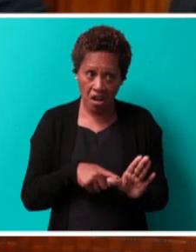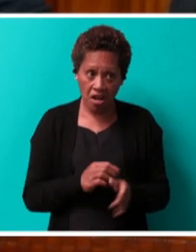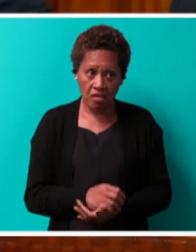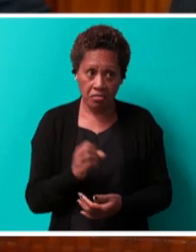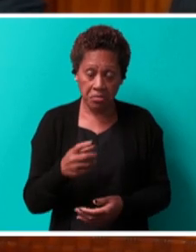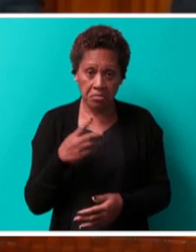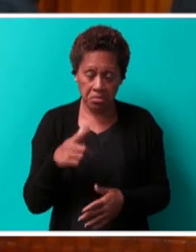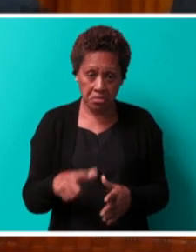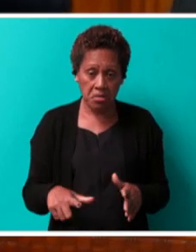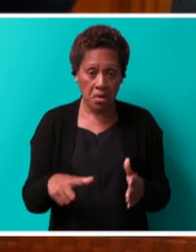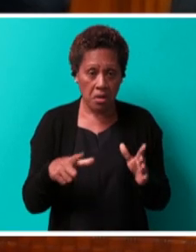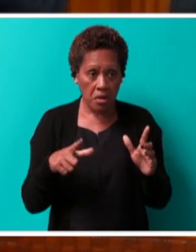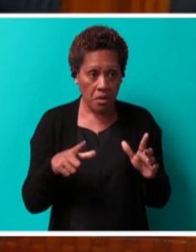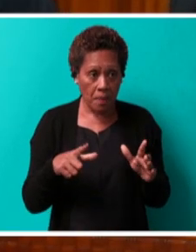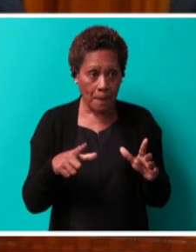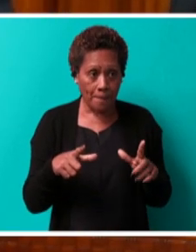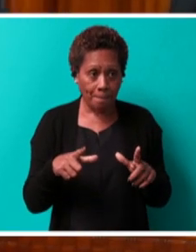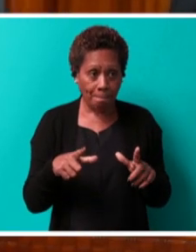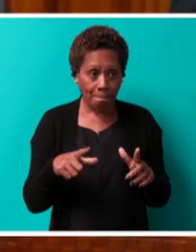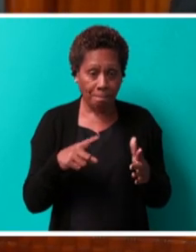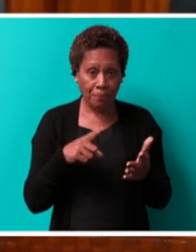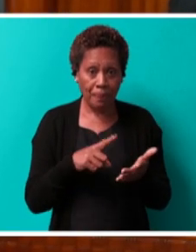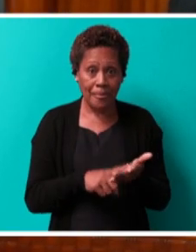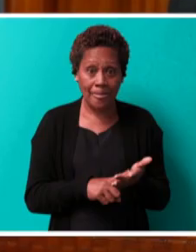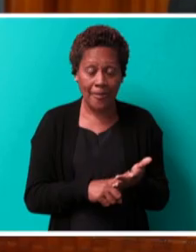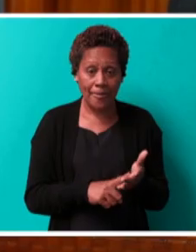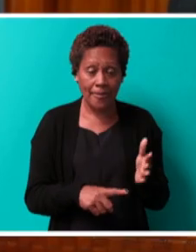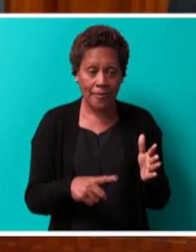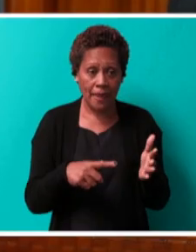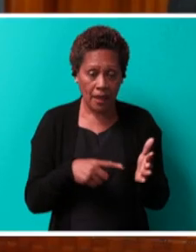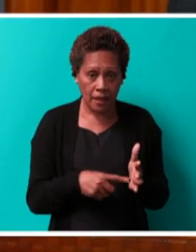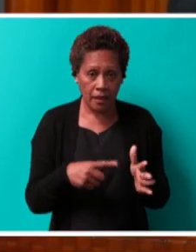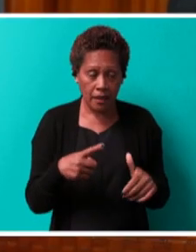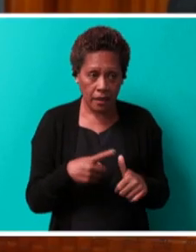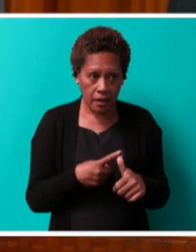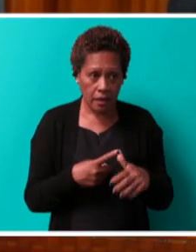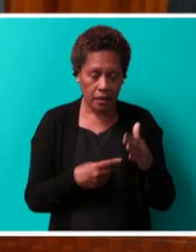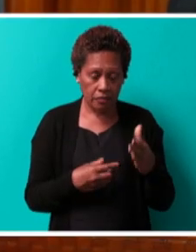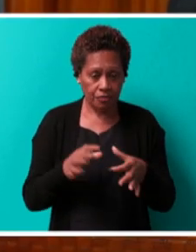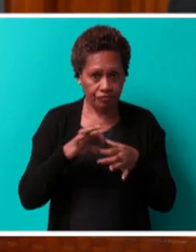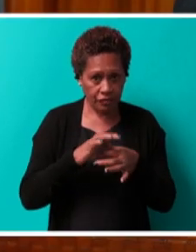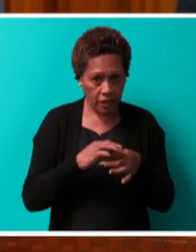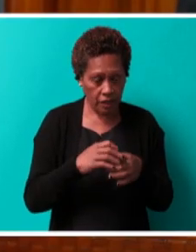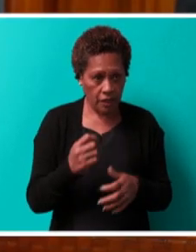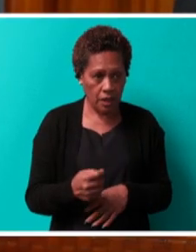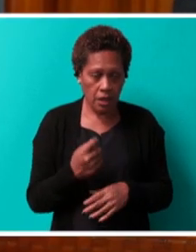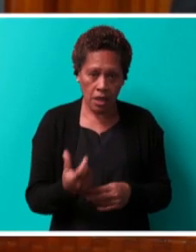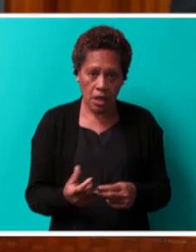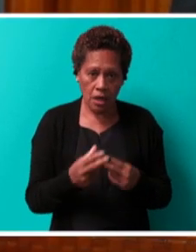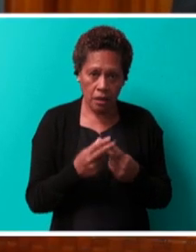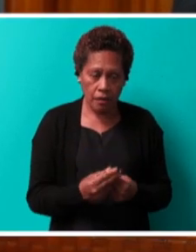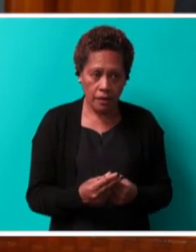Transport Authority strongly urges all taxi operators to engage early with their